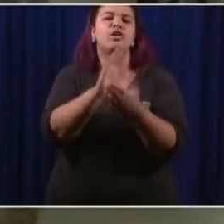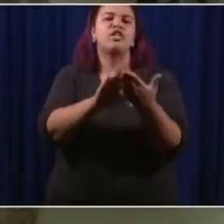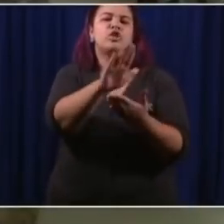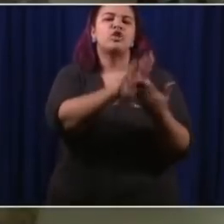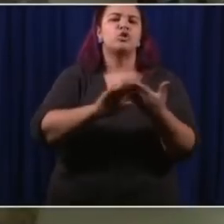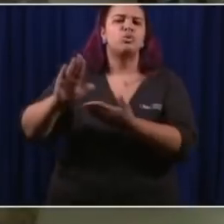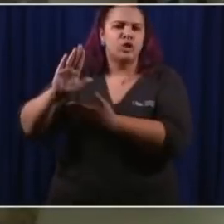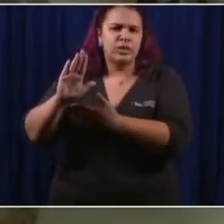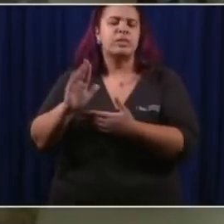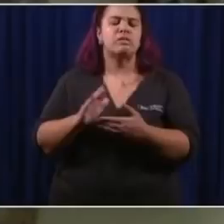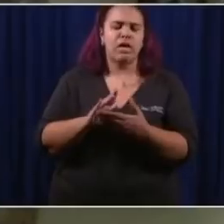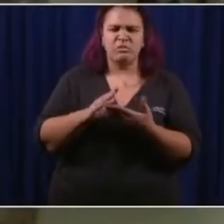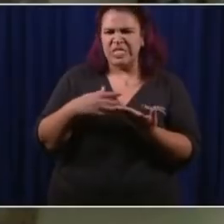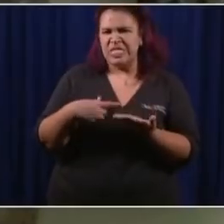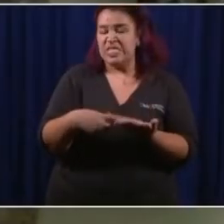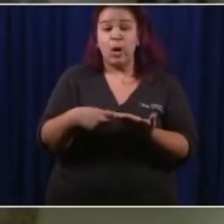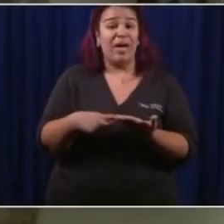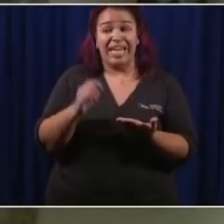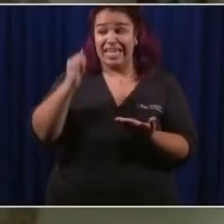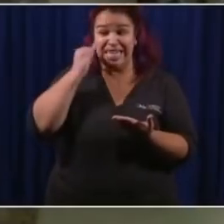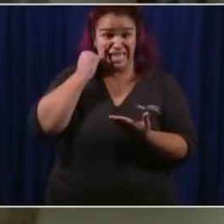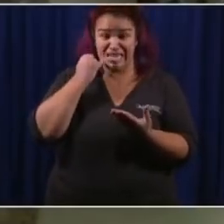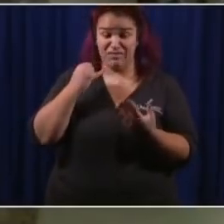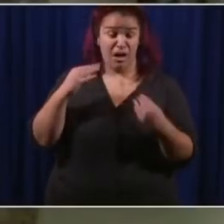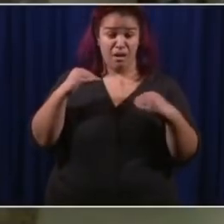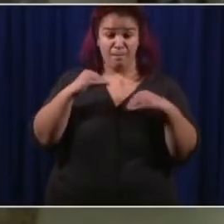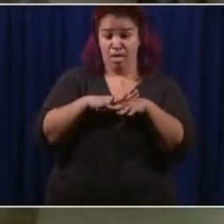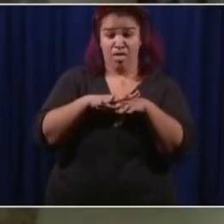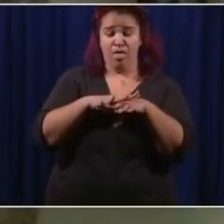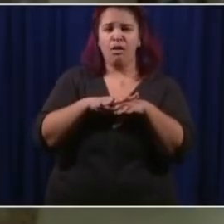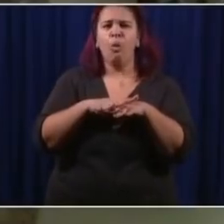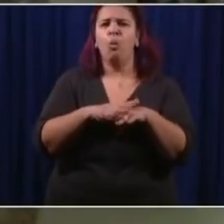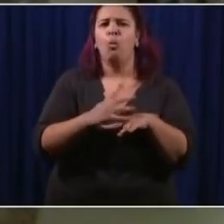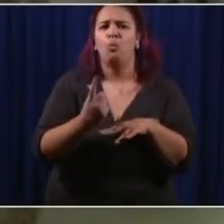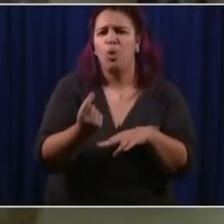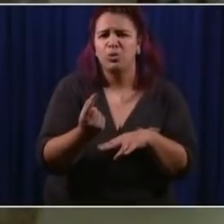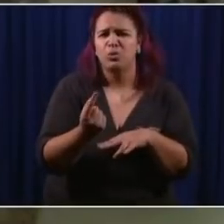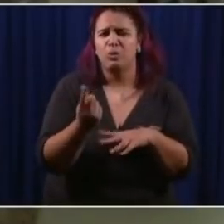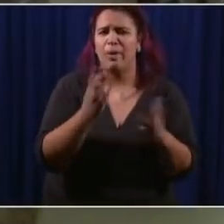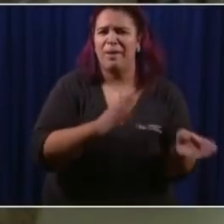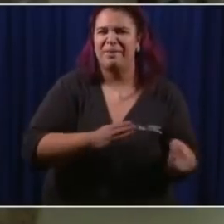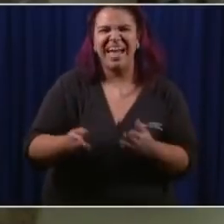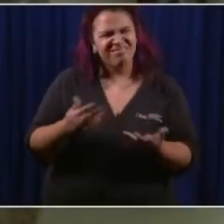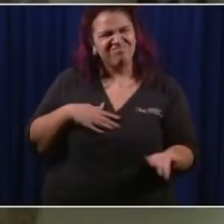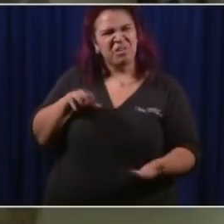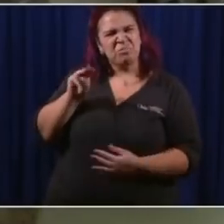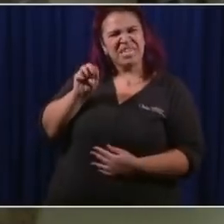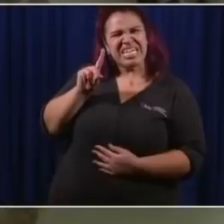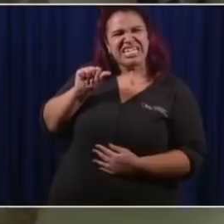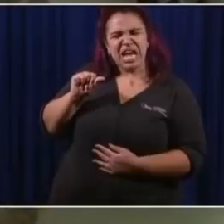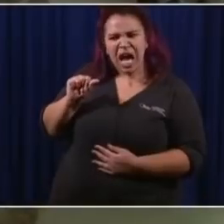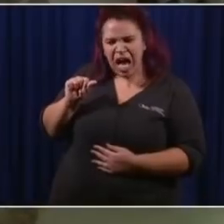lot about that. I mean, you have seen it just in the news media. You saw Miami